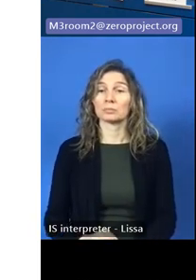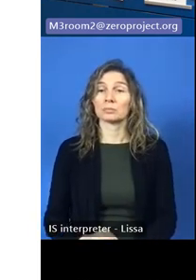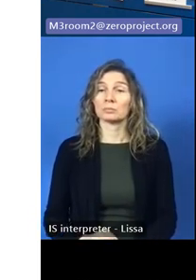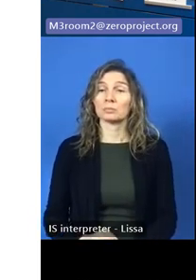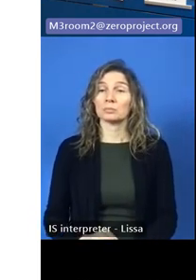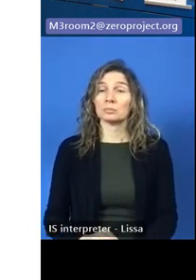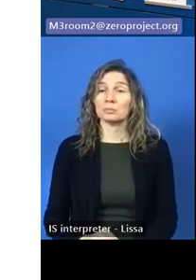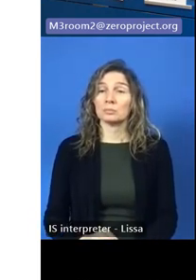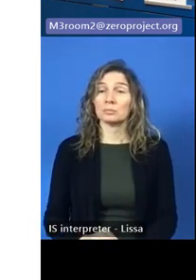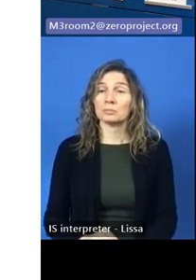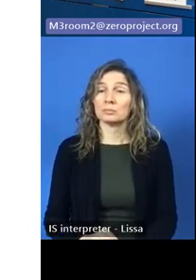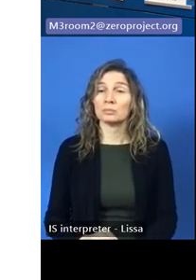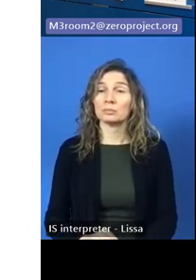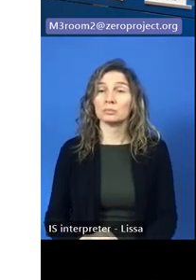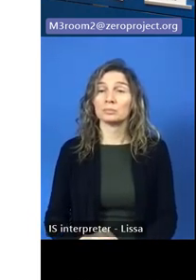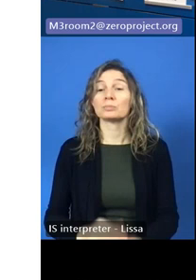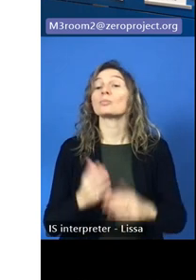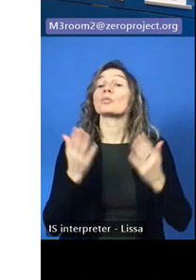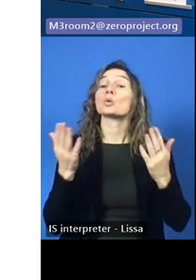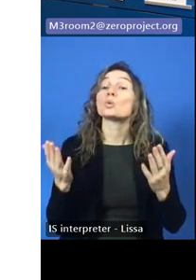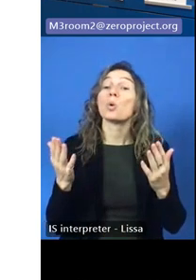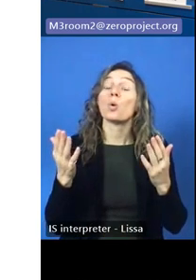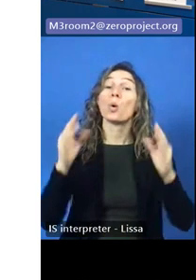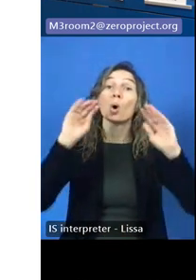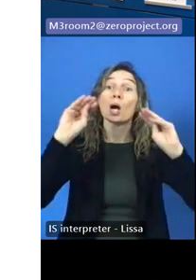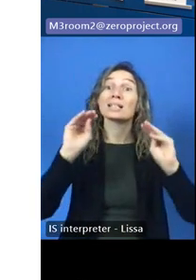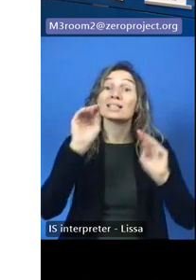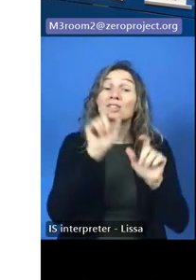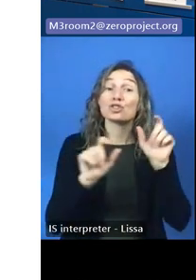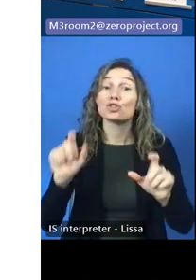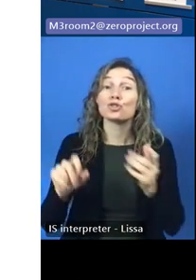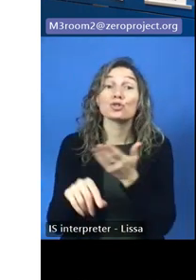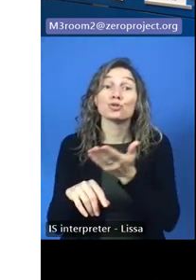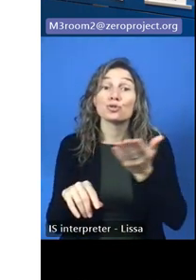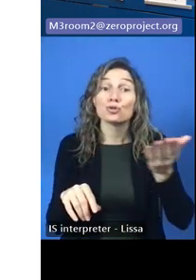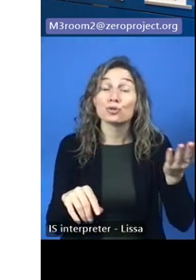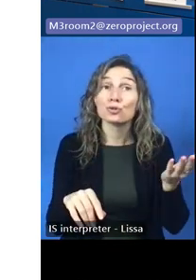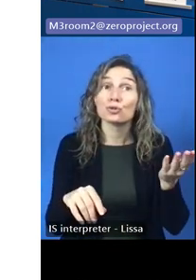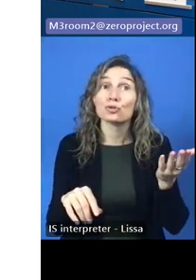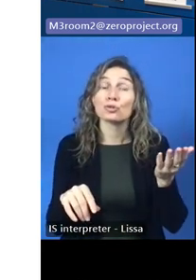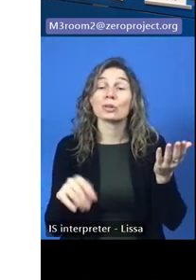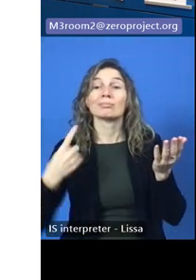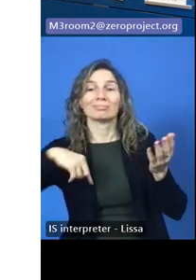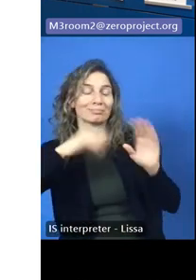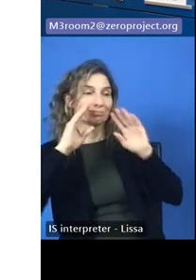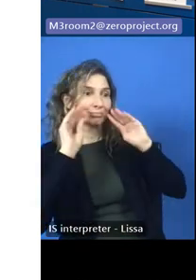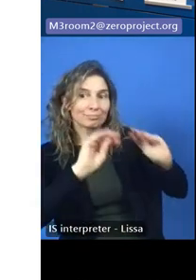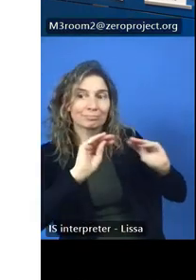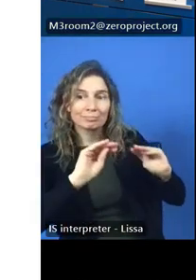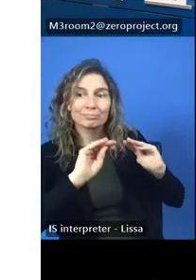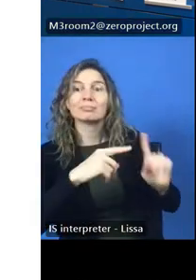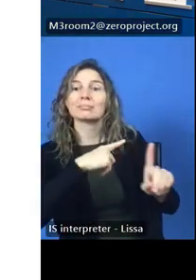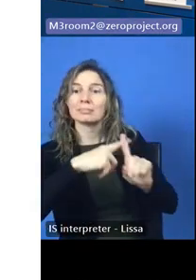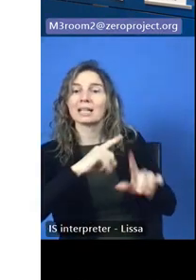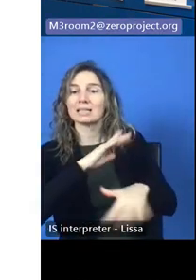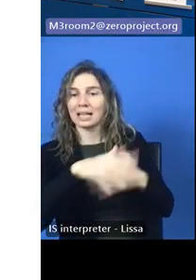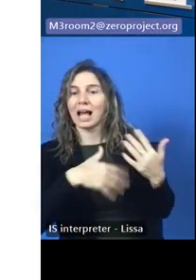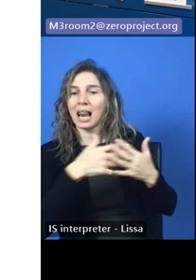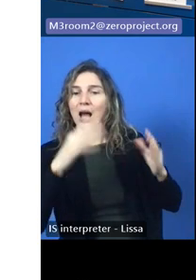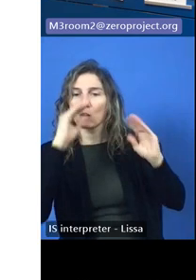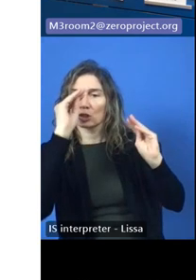we train the teacher who teach all type of disability, including sign language teachers.